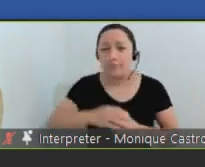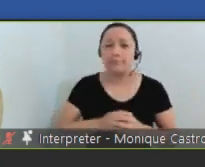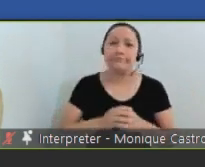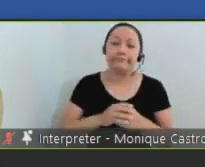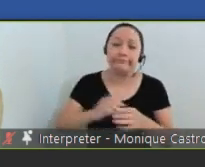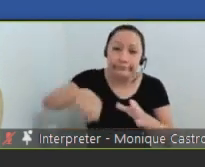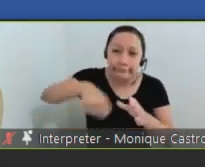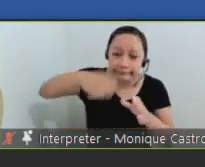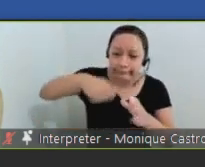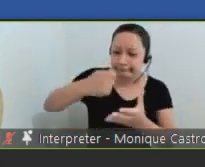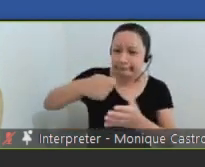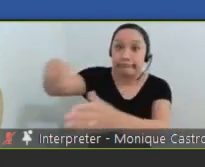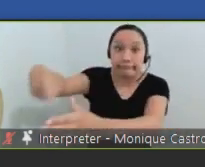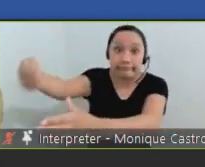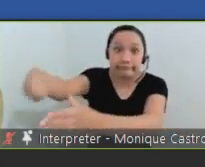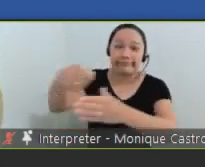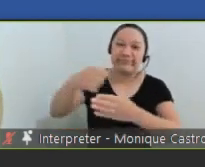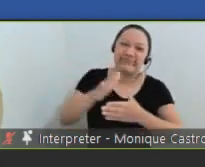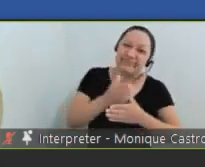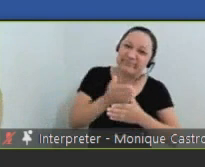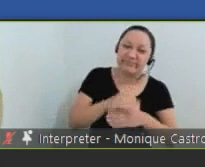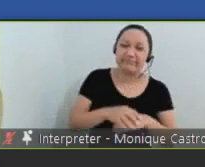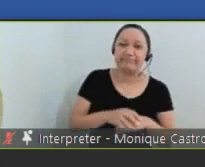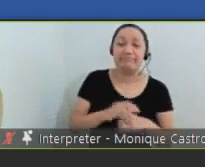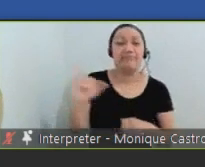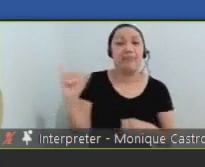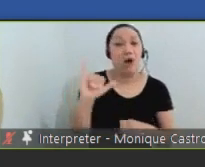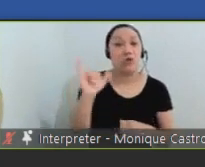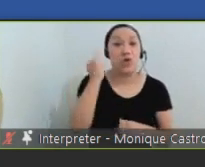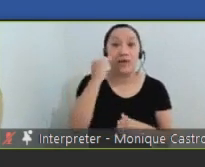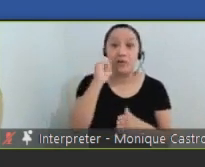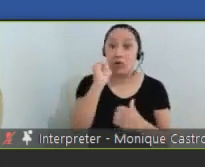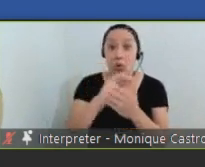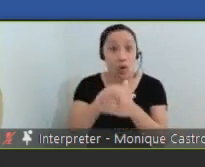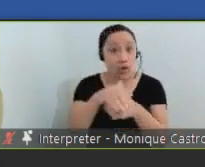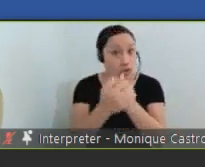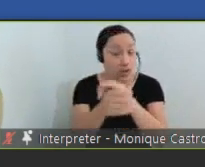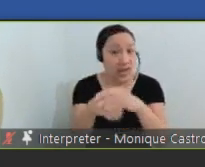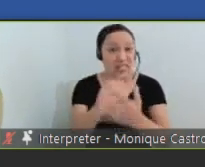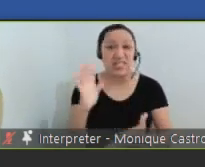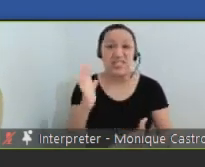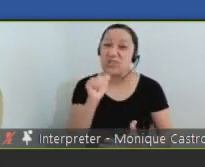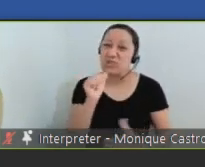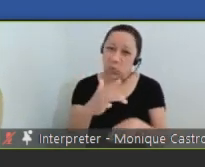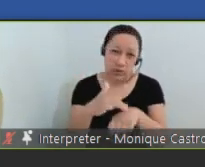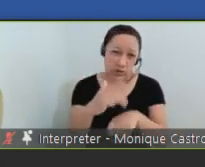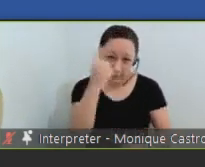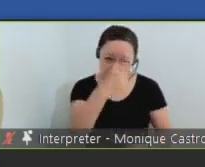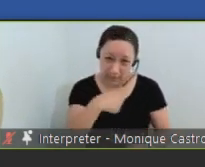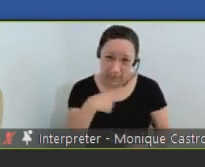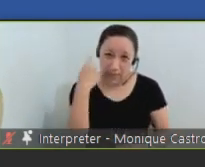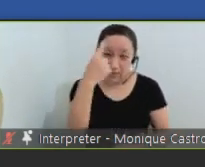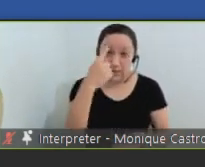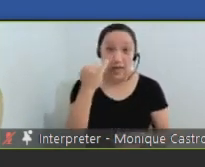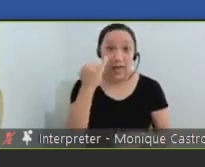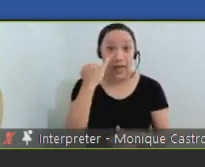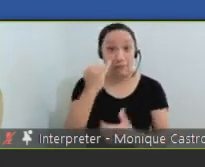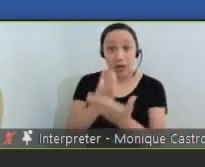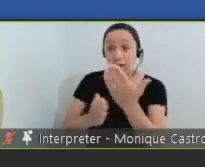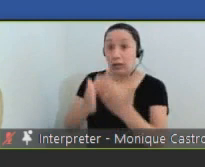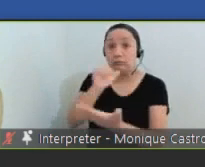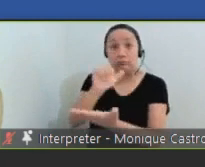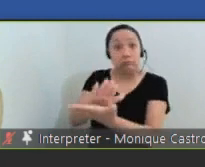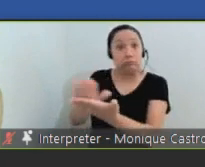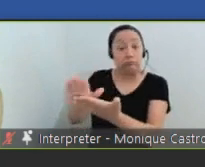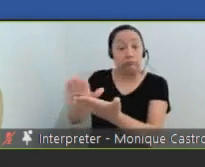avoid touching your face with unwashed hands. We know that touching our face is a way that we can introduce virus into our body, and also if we